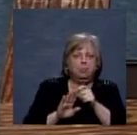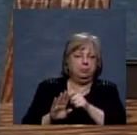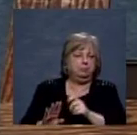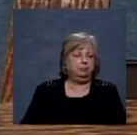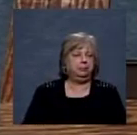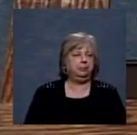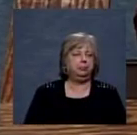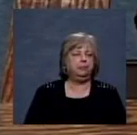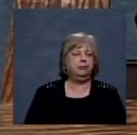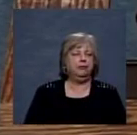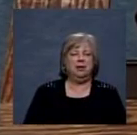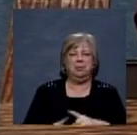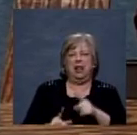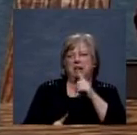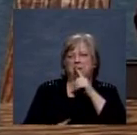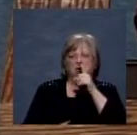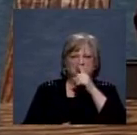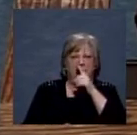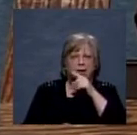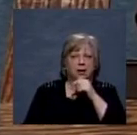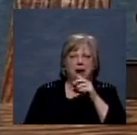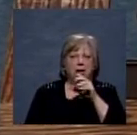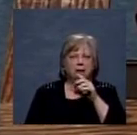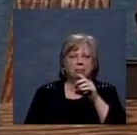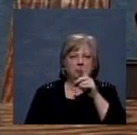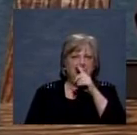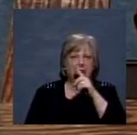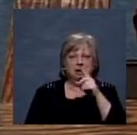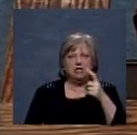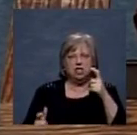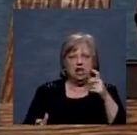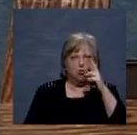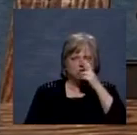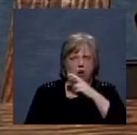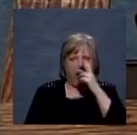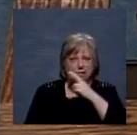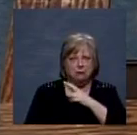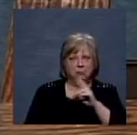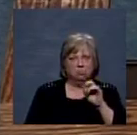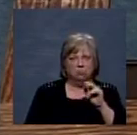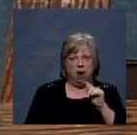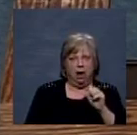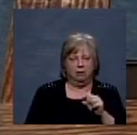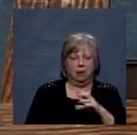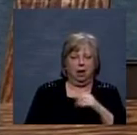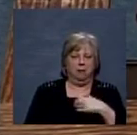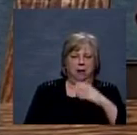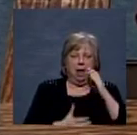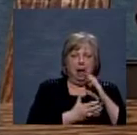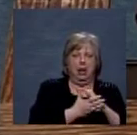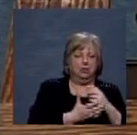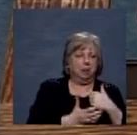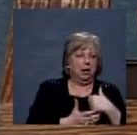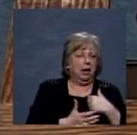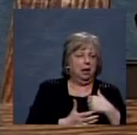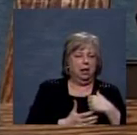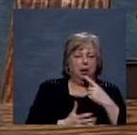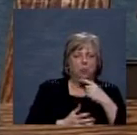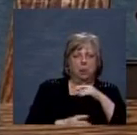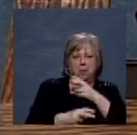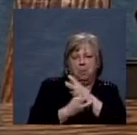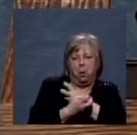But there's rats, not mice, giant rats. And my husband and I, we put out poison. My